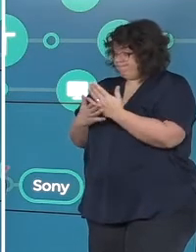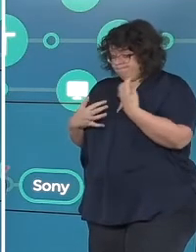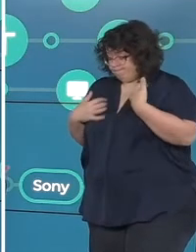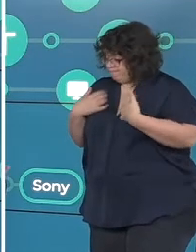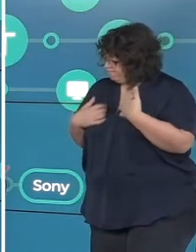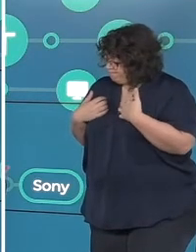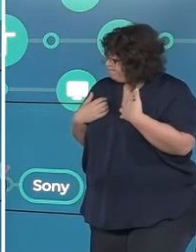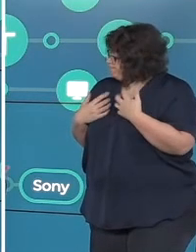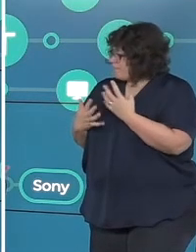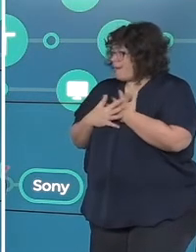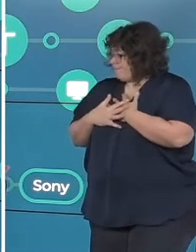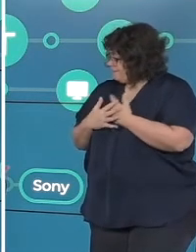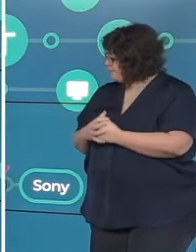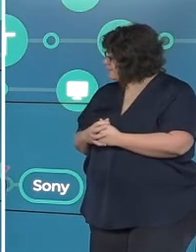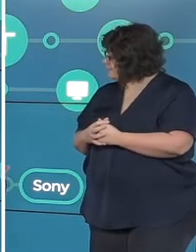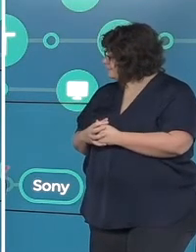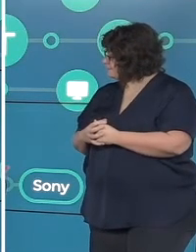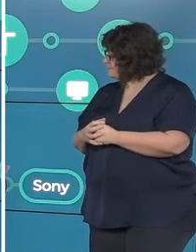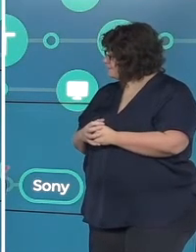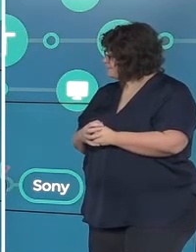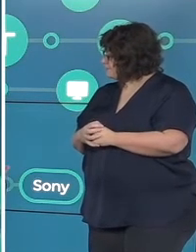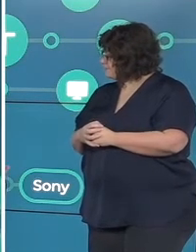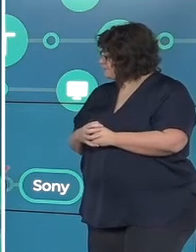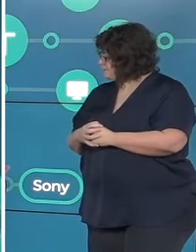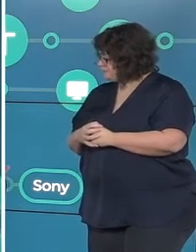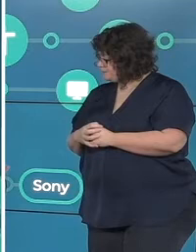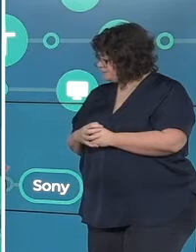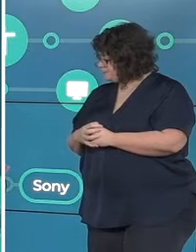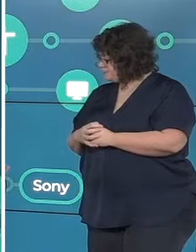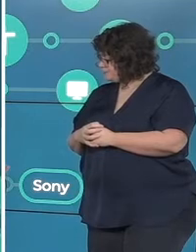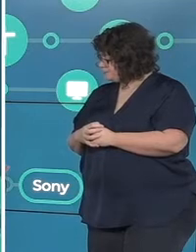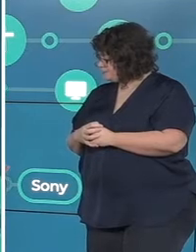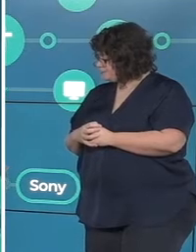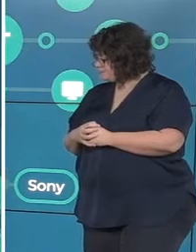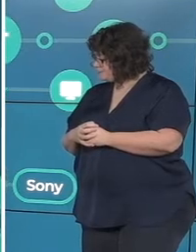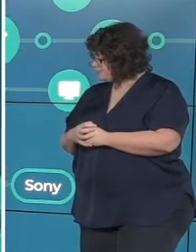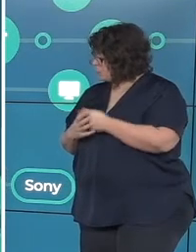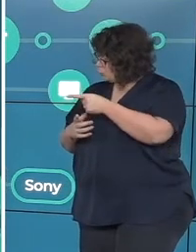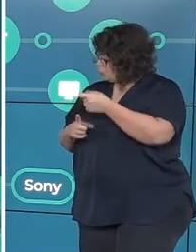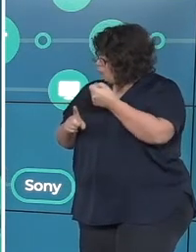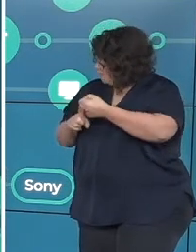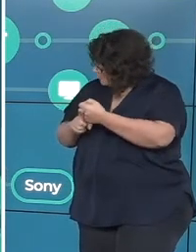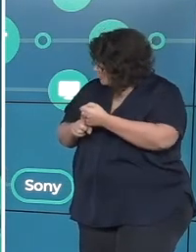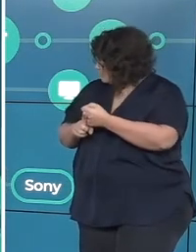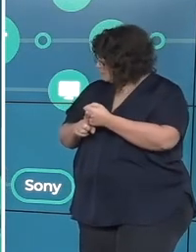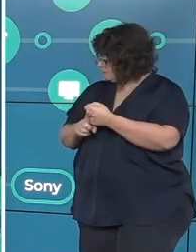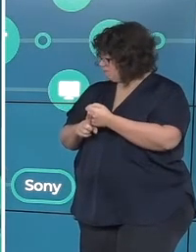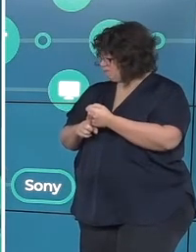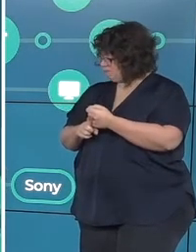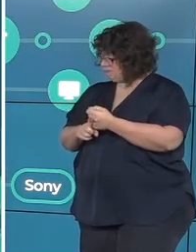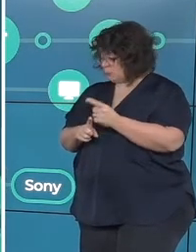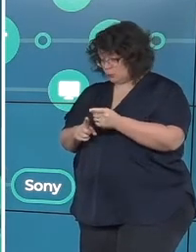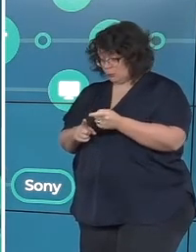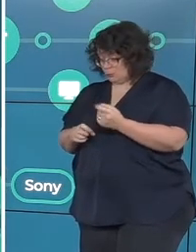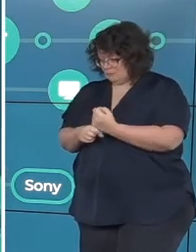your job. I mean, you advocated and you made your job. And I think in a lot of ways, I feel blessed that Apple's the kind of